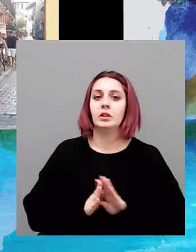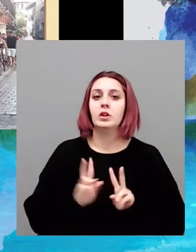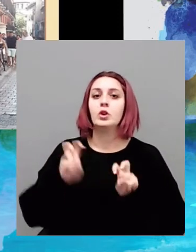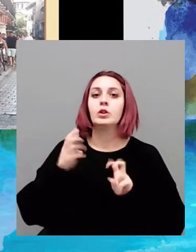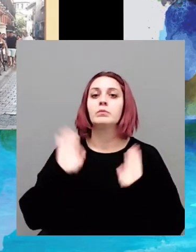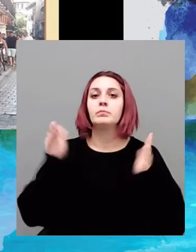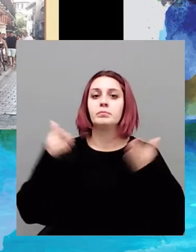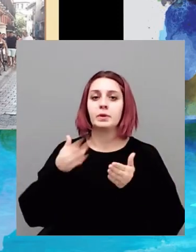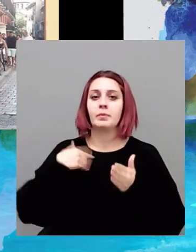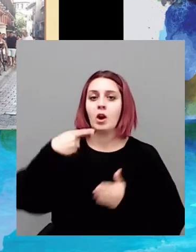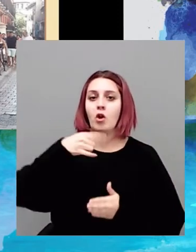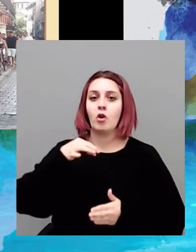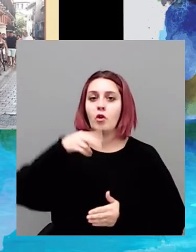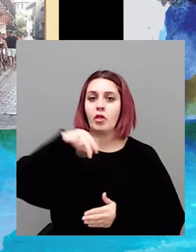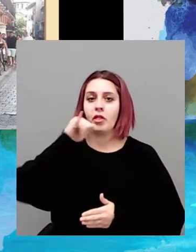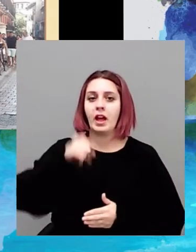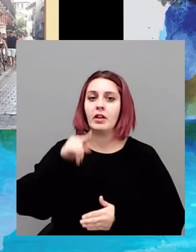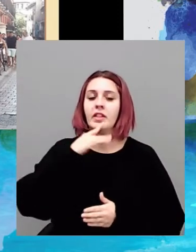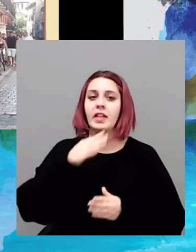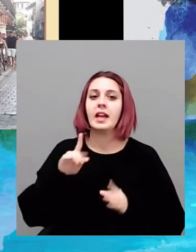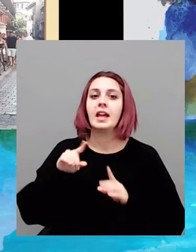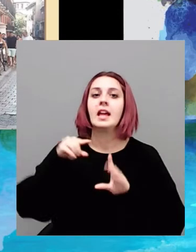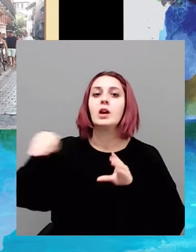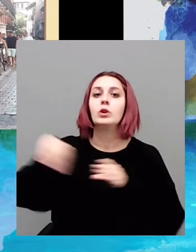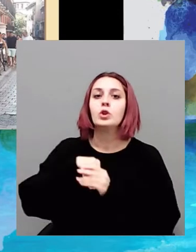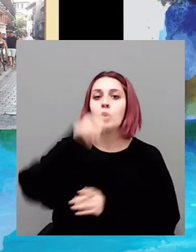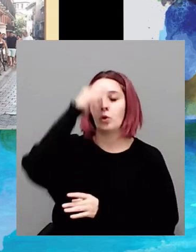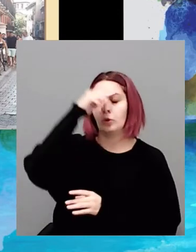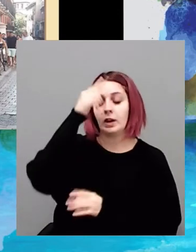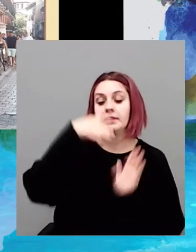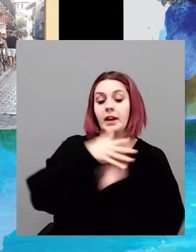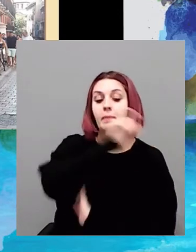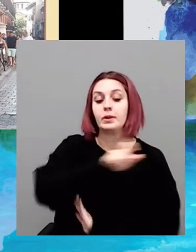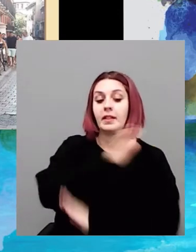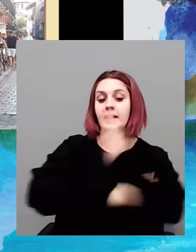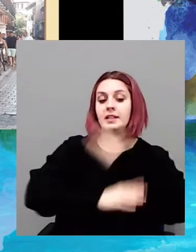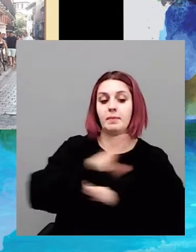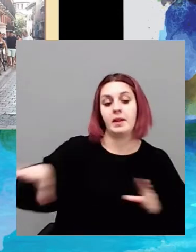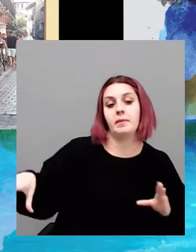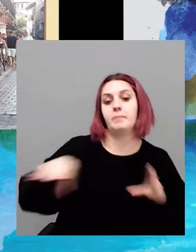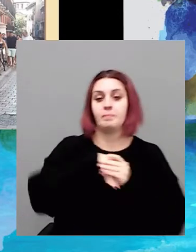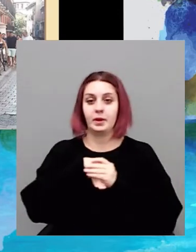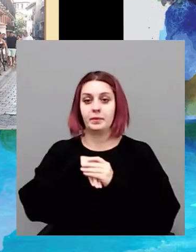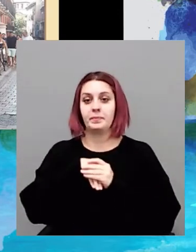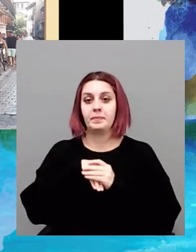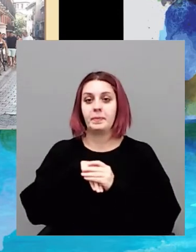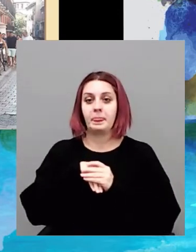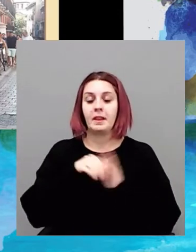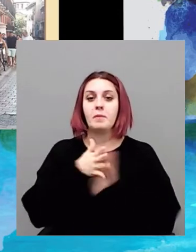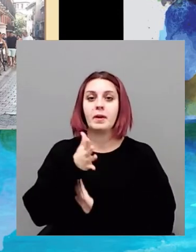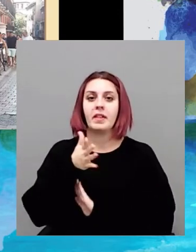Our project is focused on what Gonzalo Berzosa refers to as cultural inclusion through